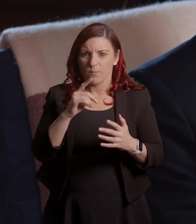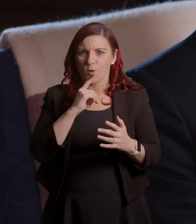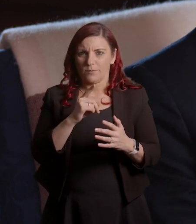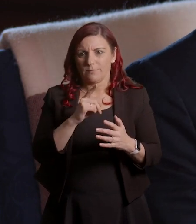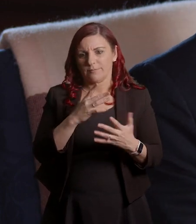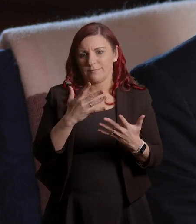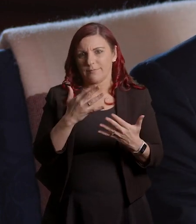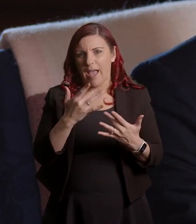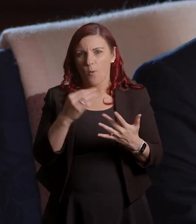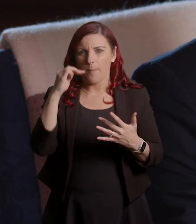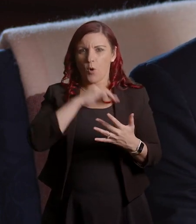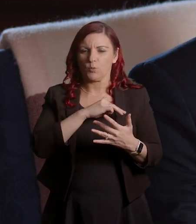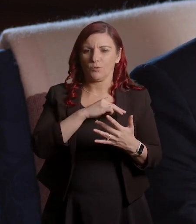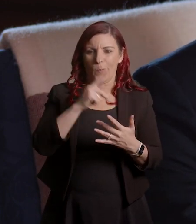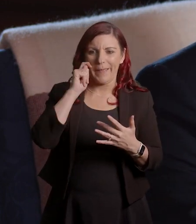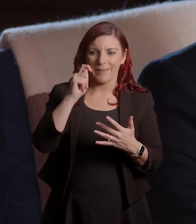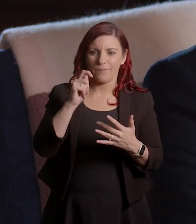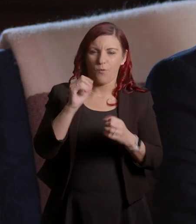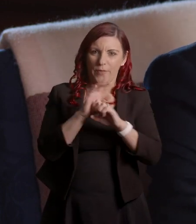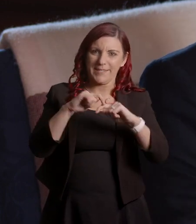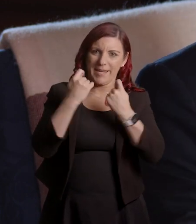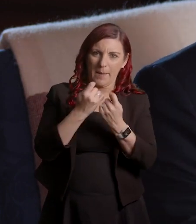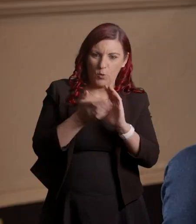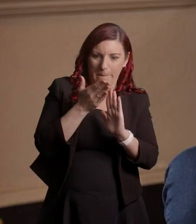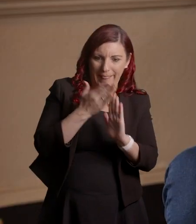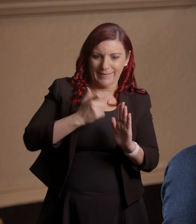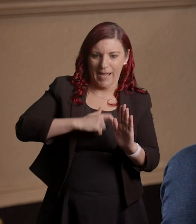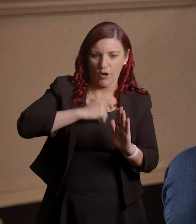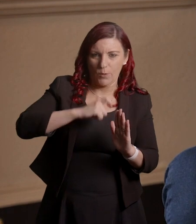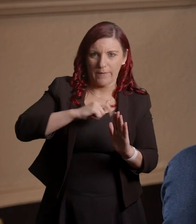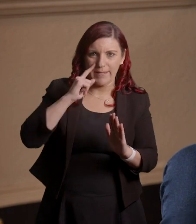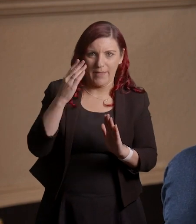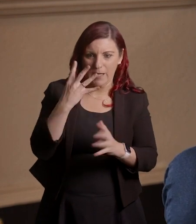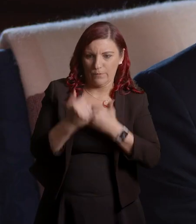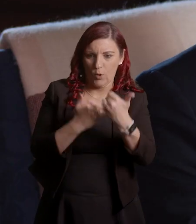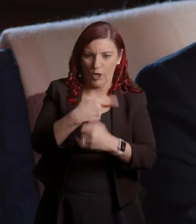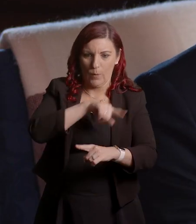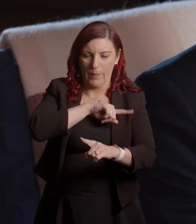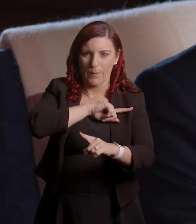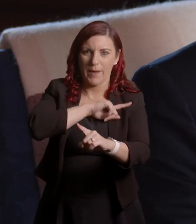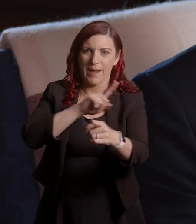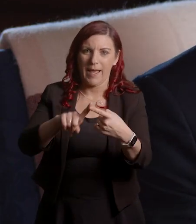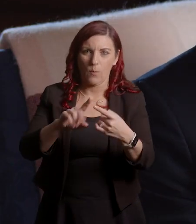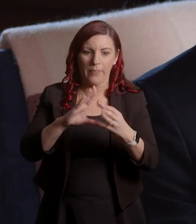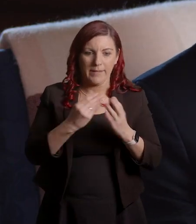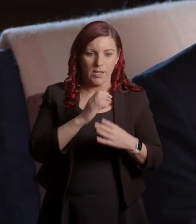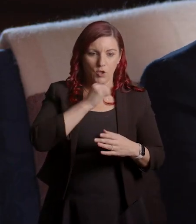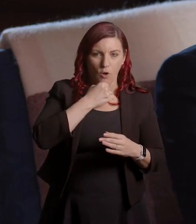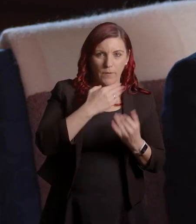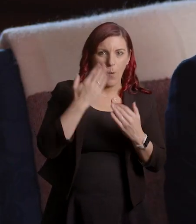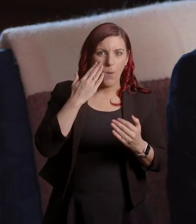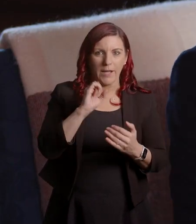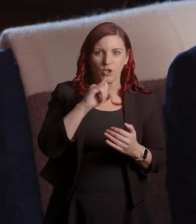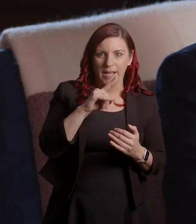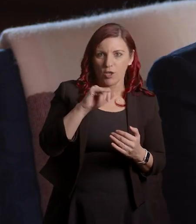weren't there for them, but how important was it for them to build a character that we've seen over the past 4 years? When things get tough, you lost